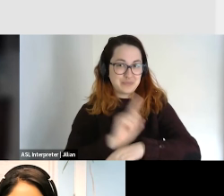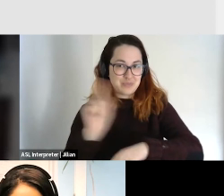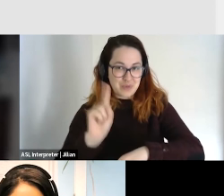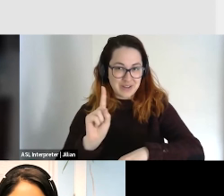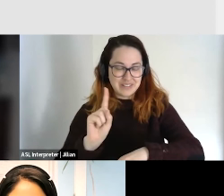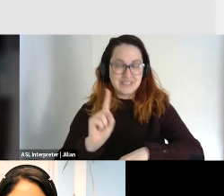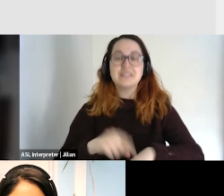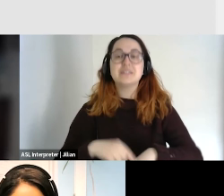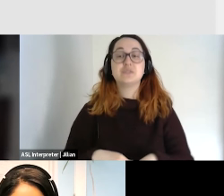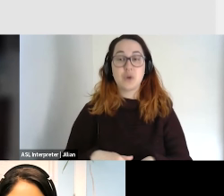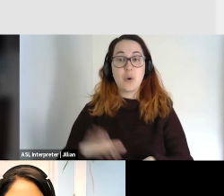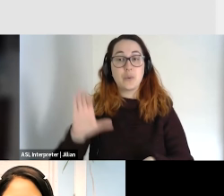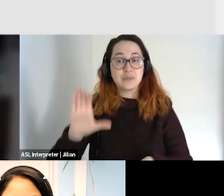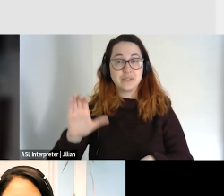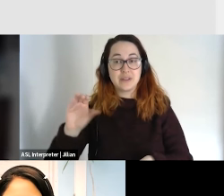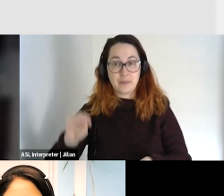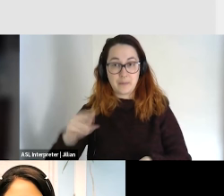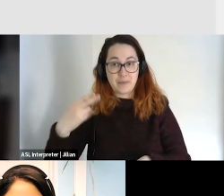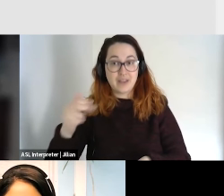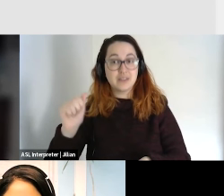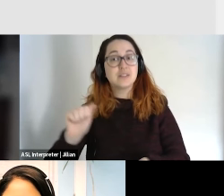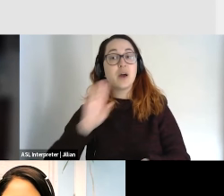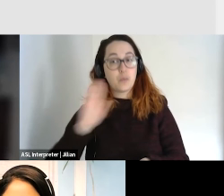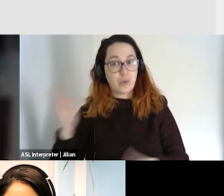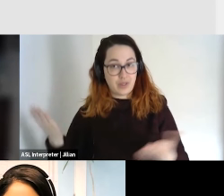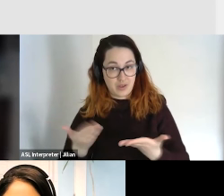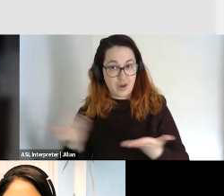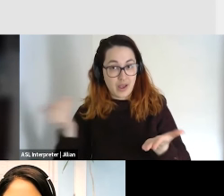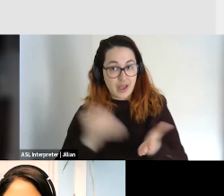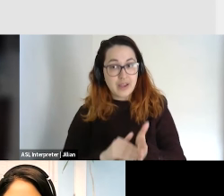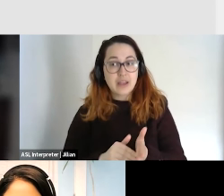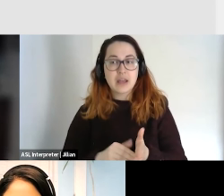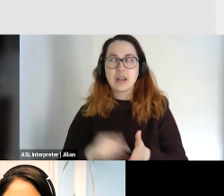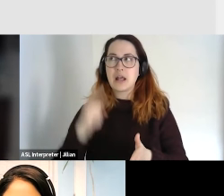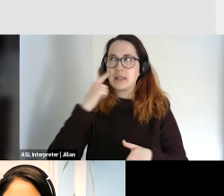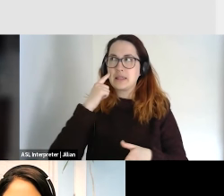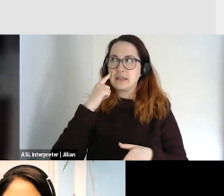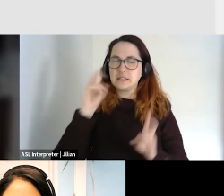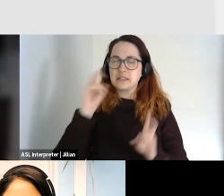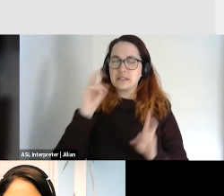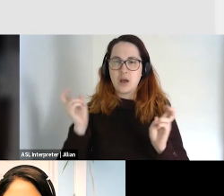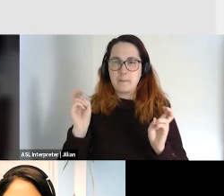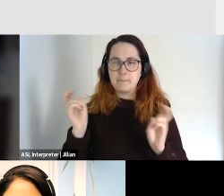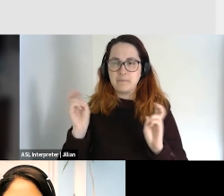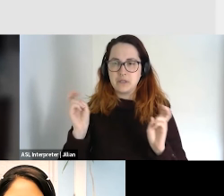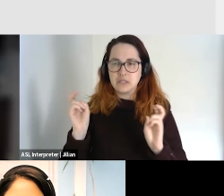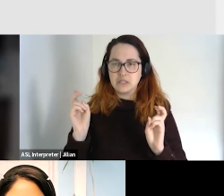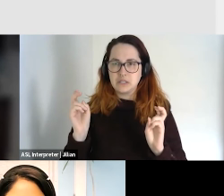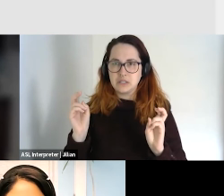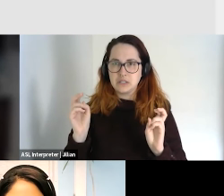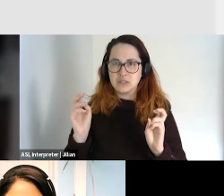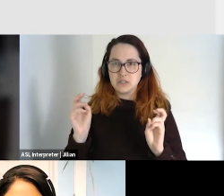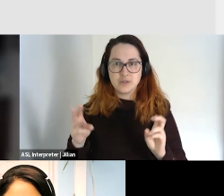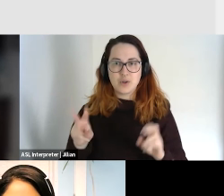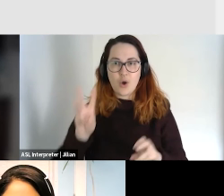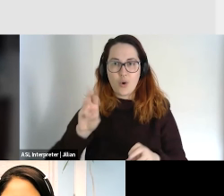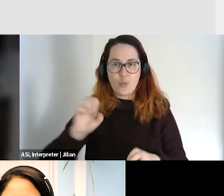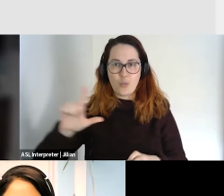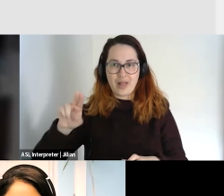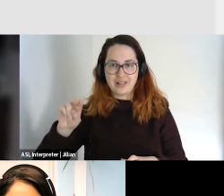Health Association will join us as well. I believe the topic is wellness.